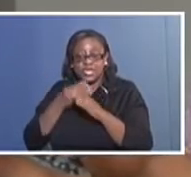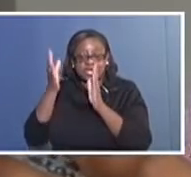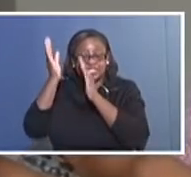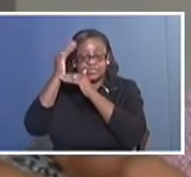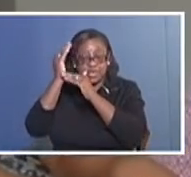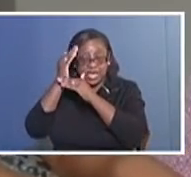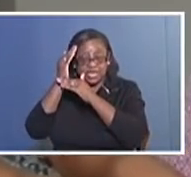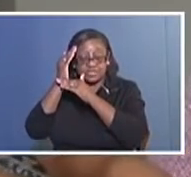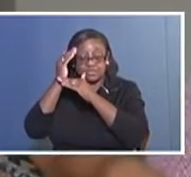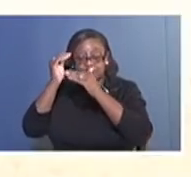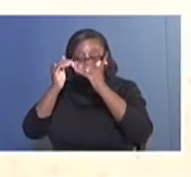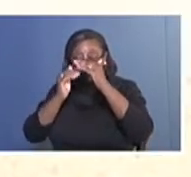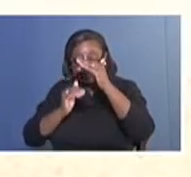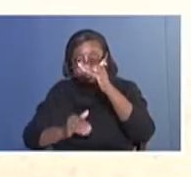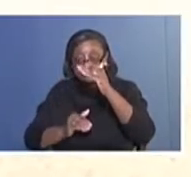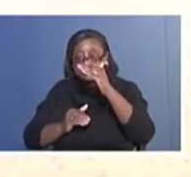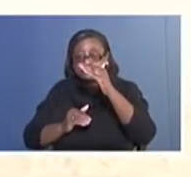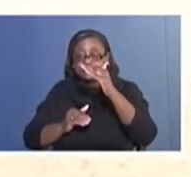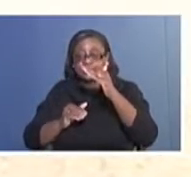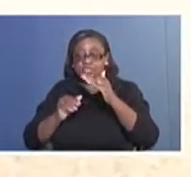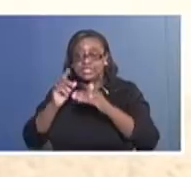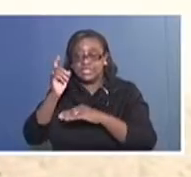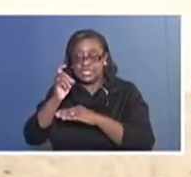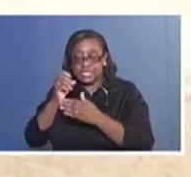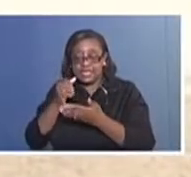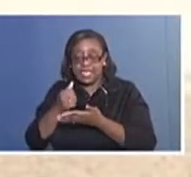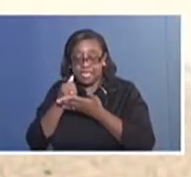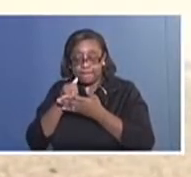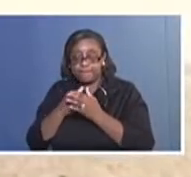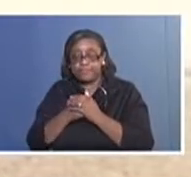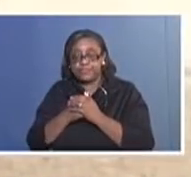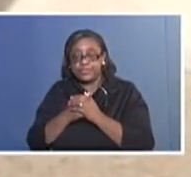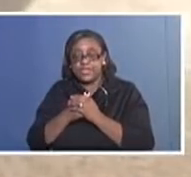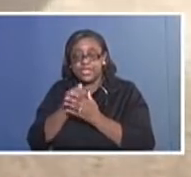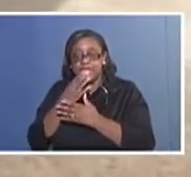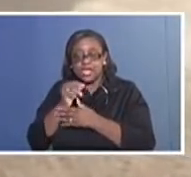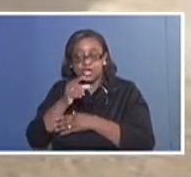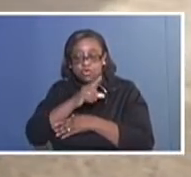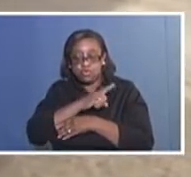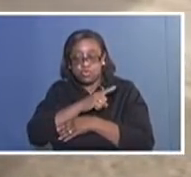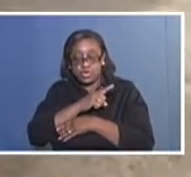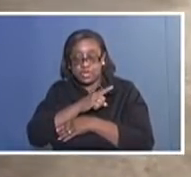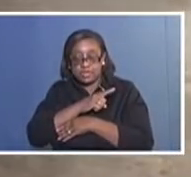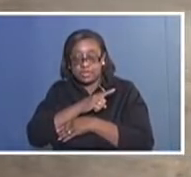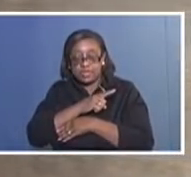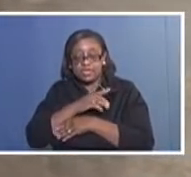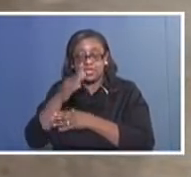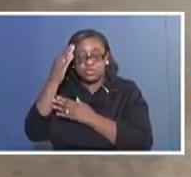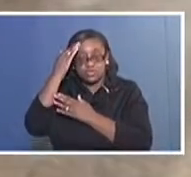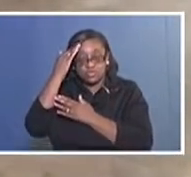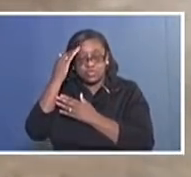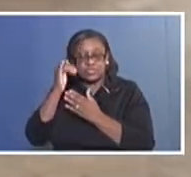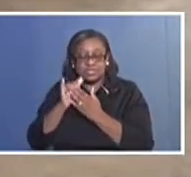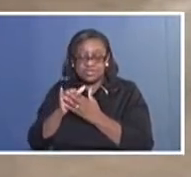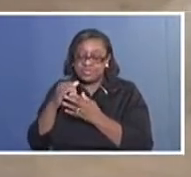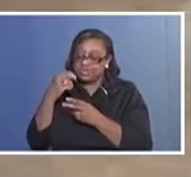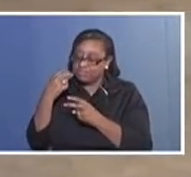be reduced further. Now, as for the solvency of the fund, LaRota acknowledges it has been